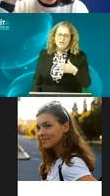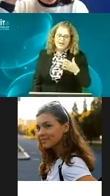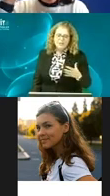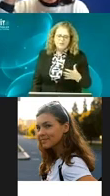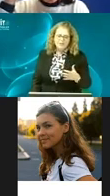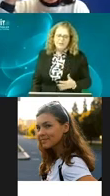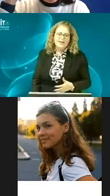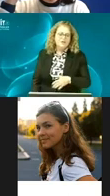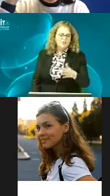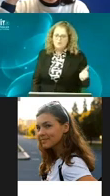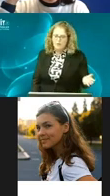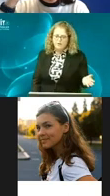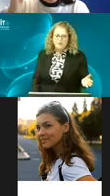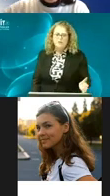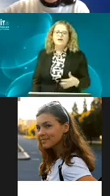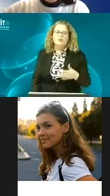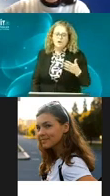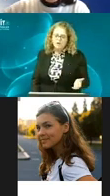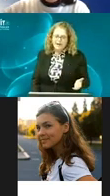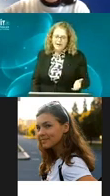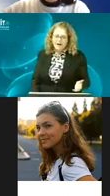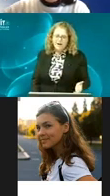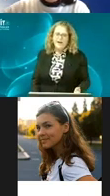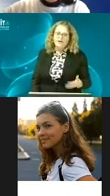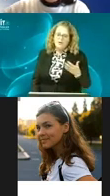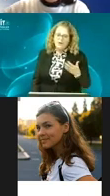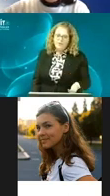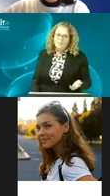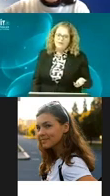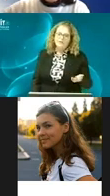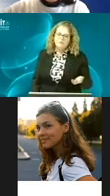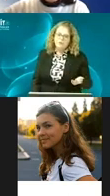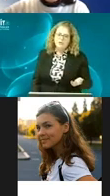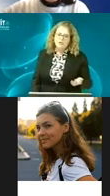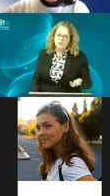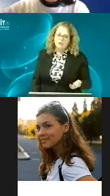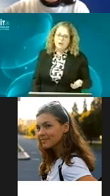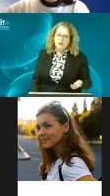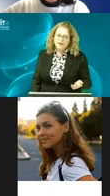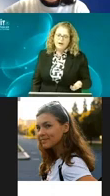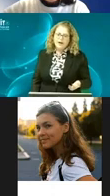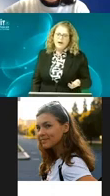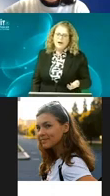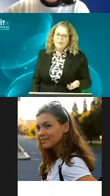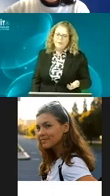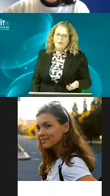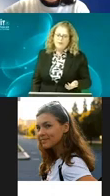So that's what we did, and she was barefoot. We called her Hera, and we implemented this project all the way.